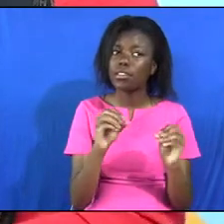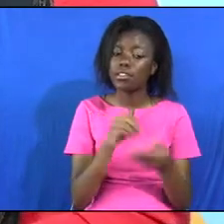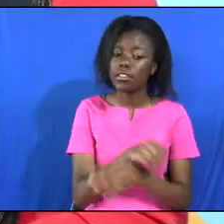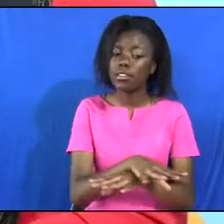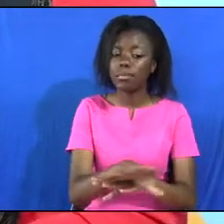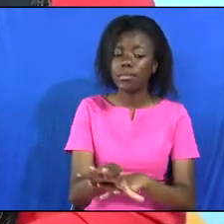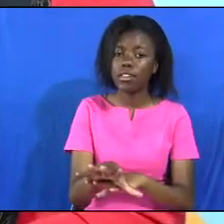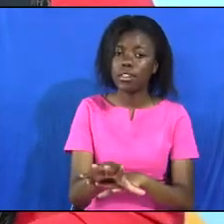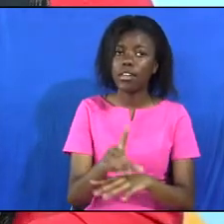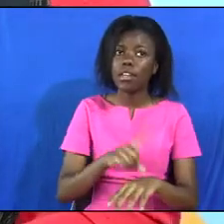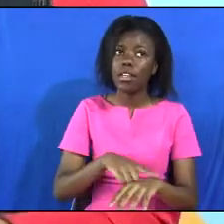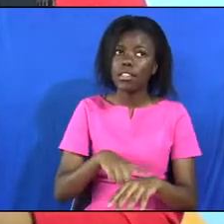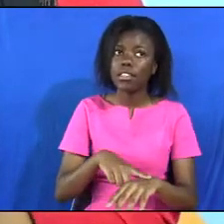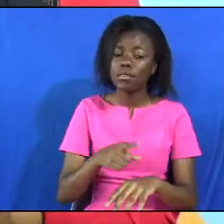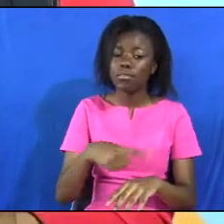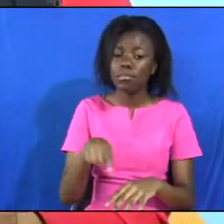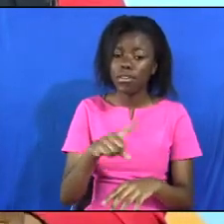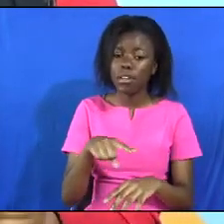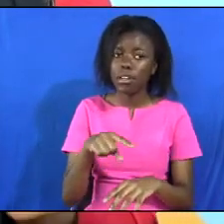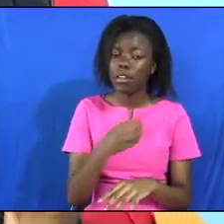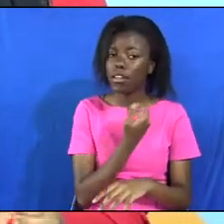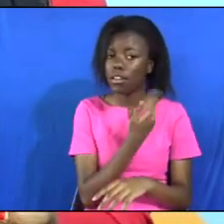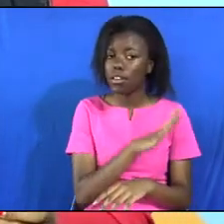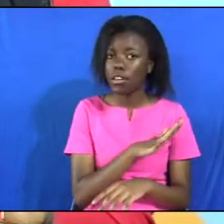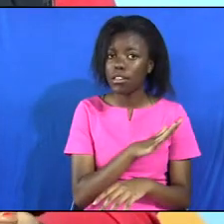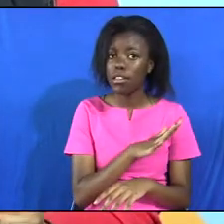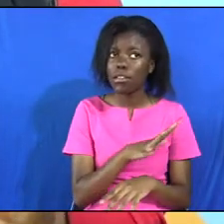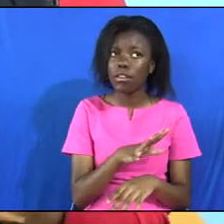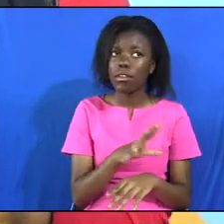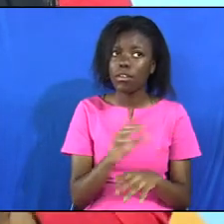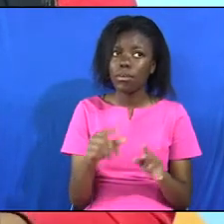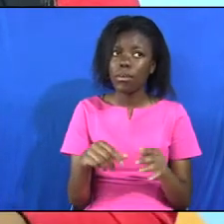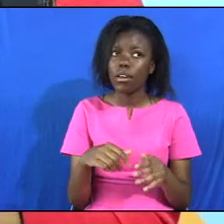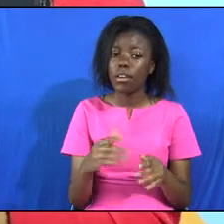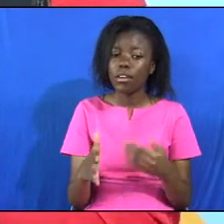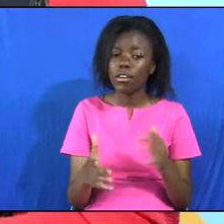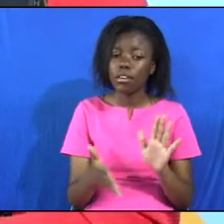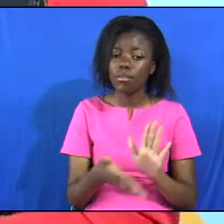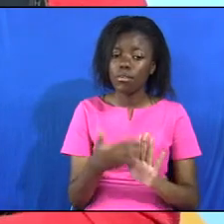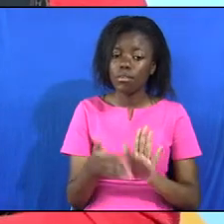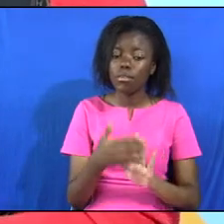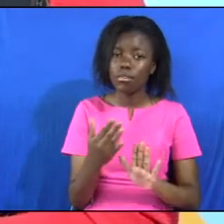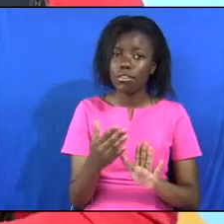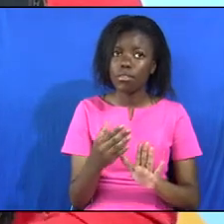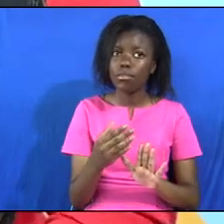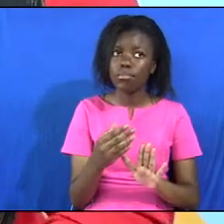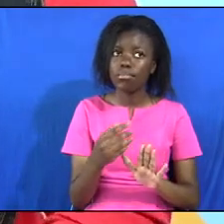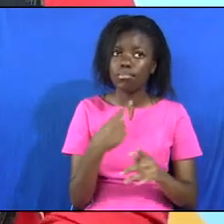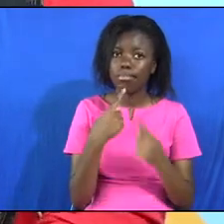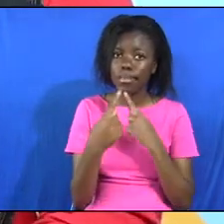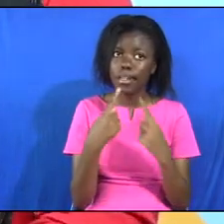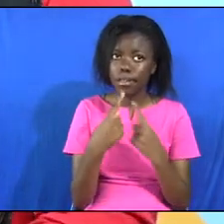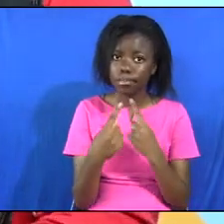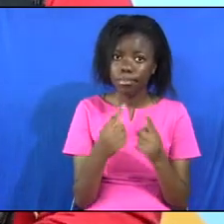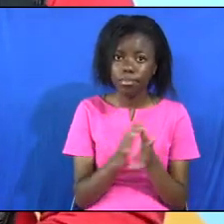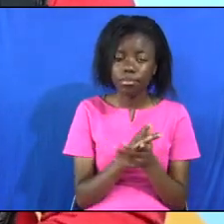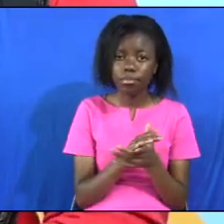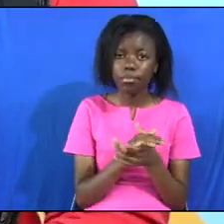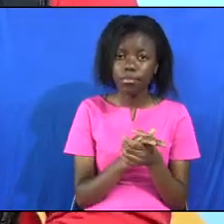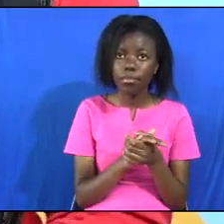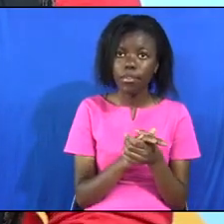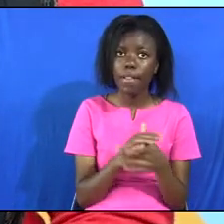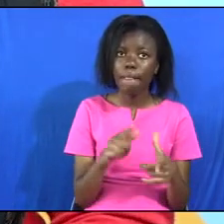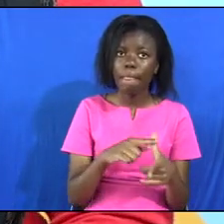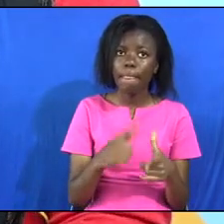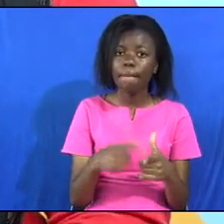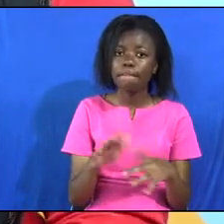we are ignorant, we are quick of word. We are quick to disgrace. So